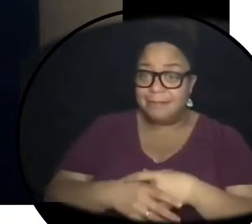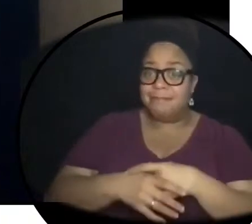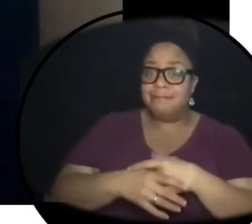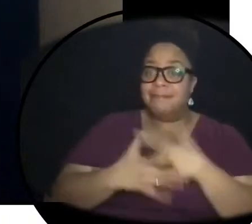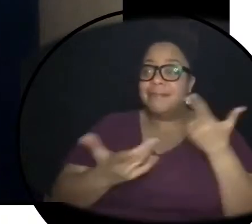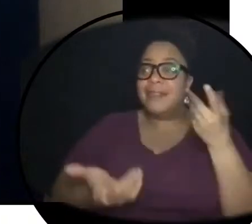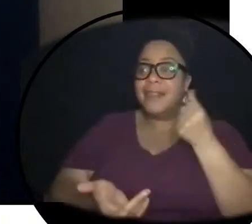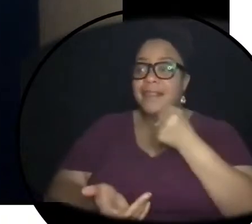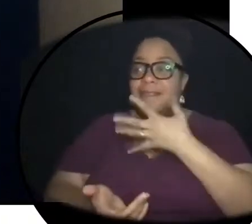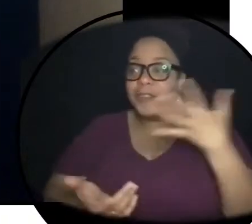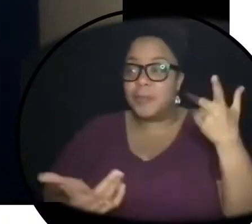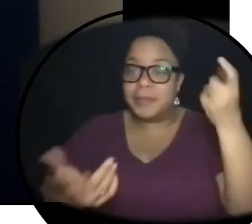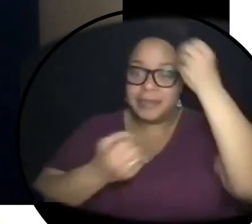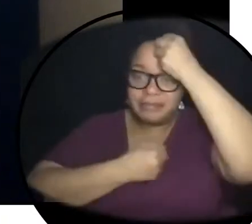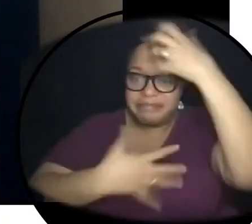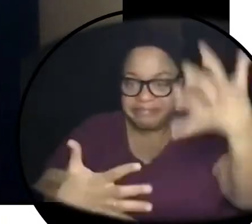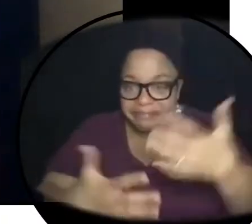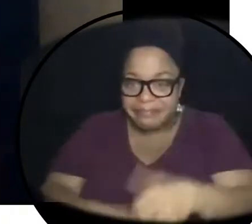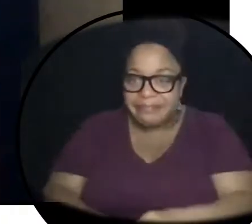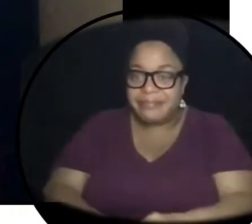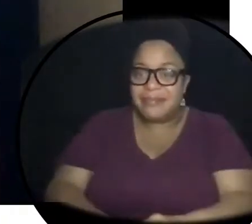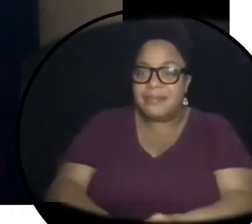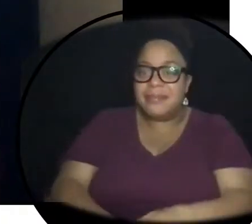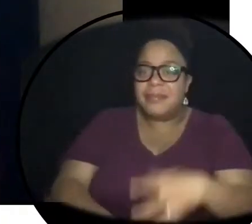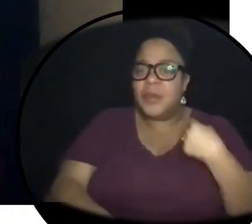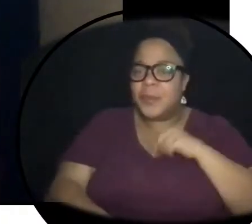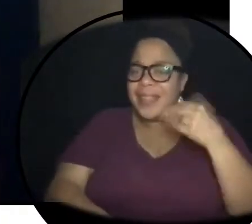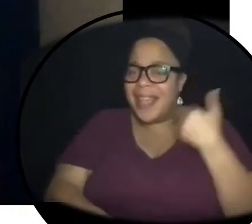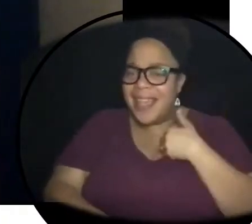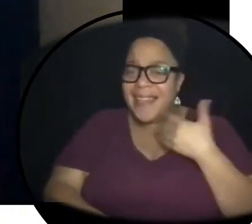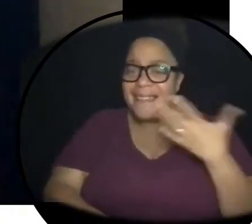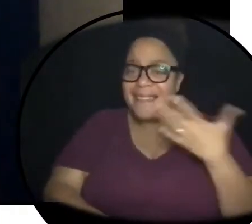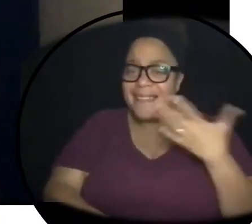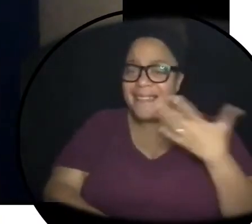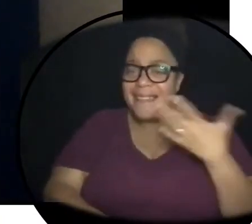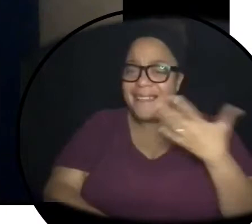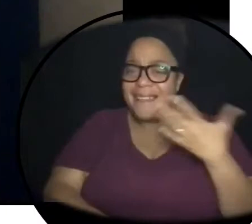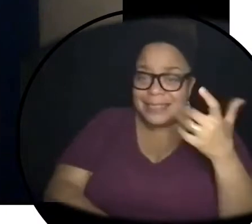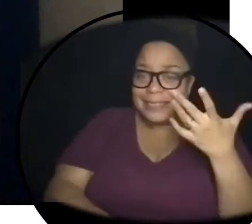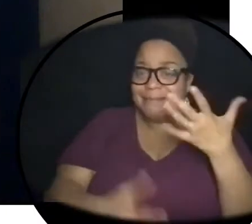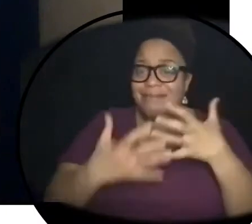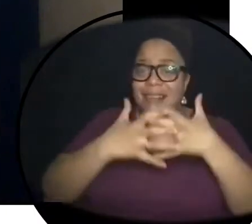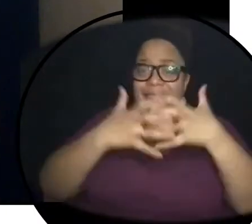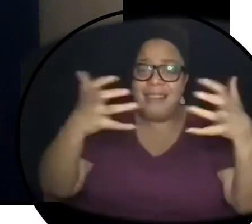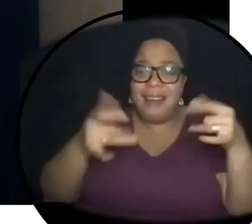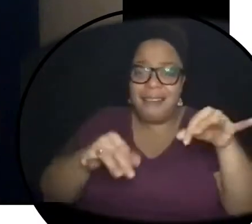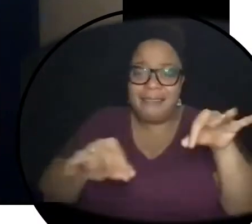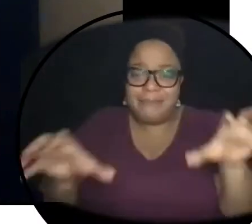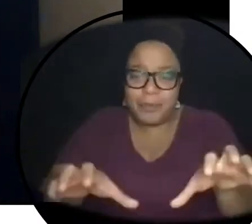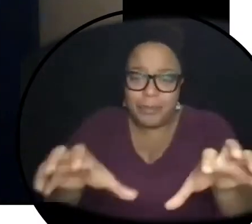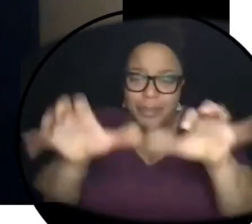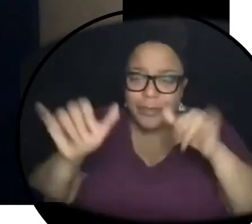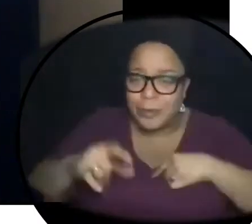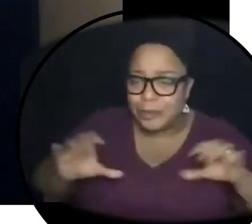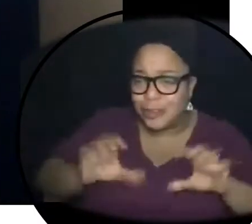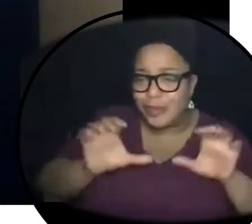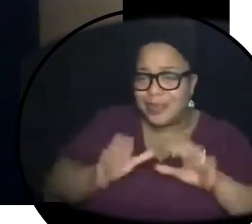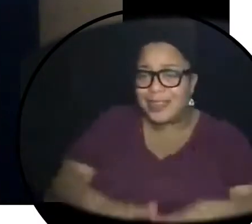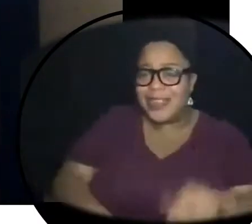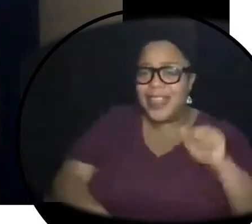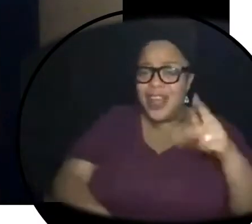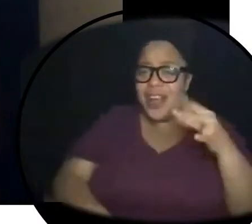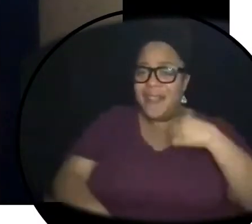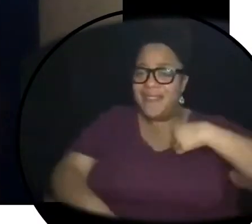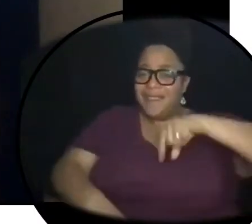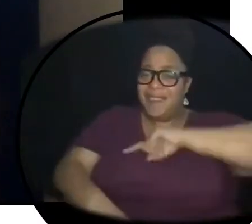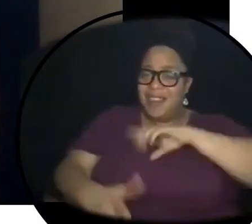willing and having the both the fortitude, the amount of